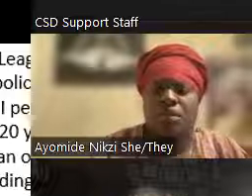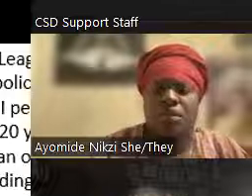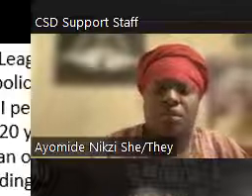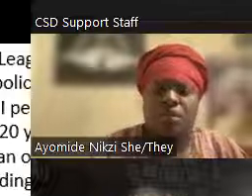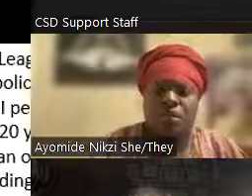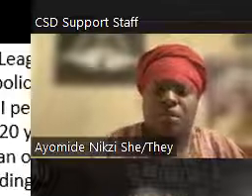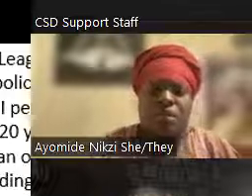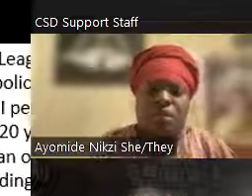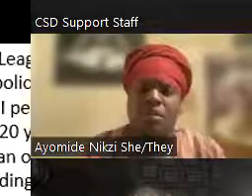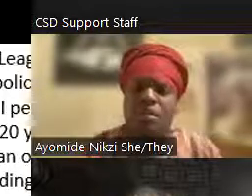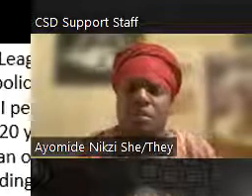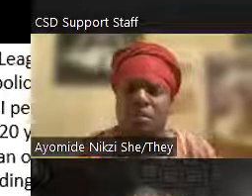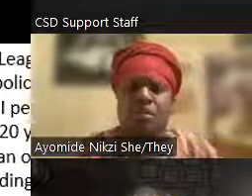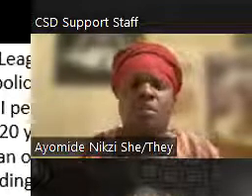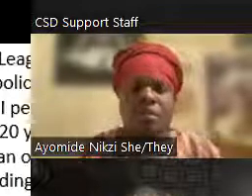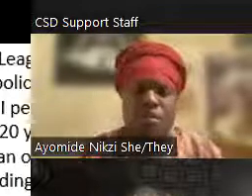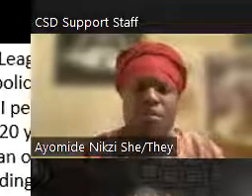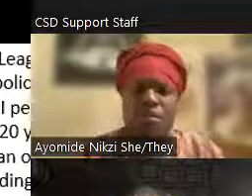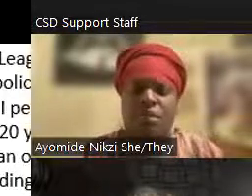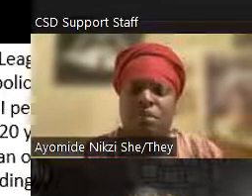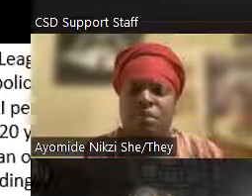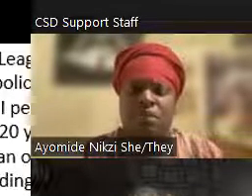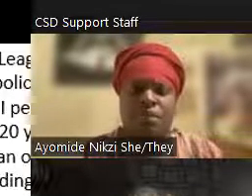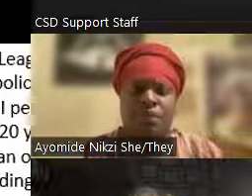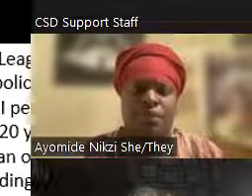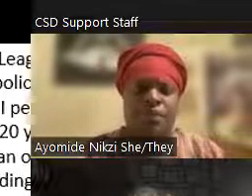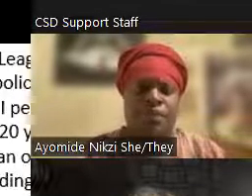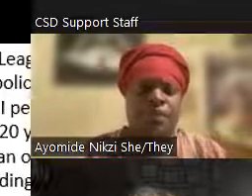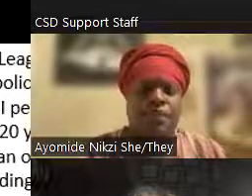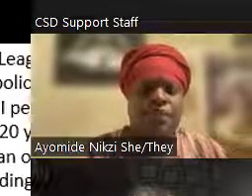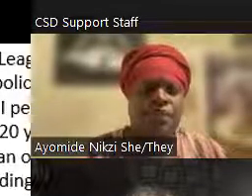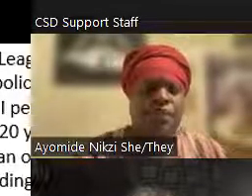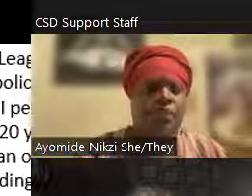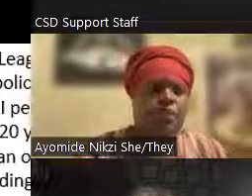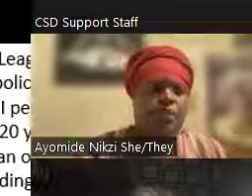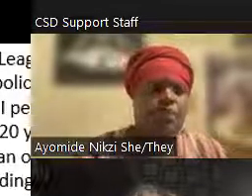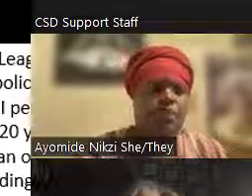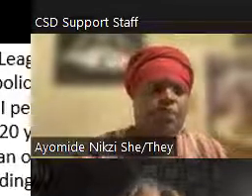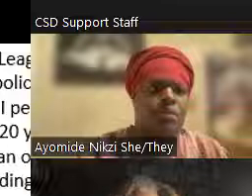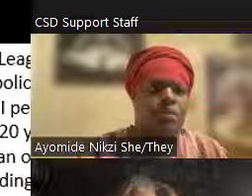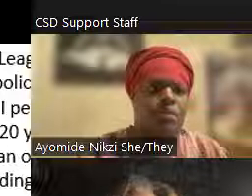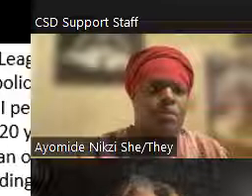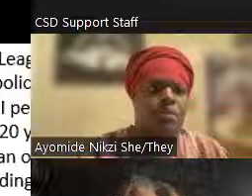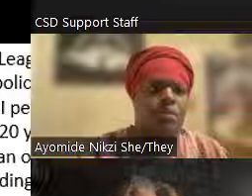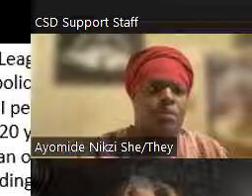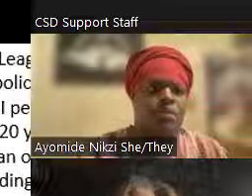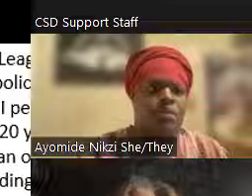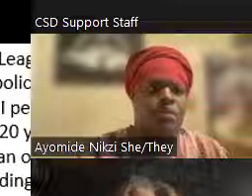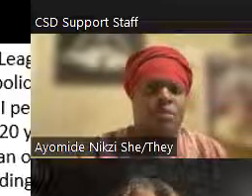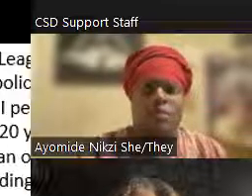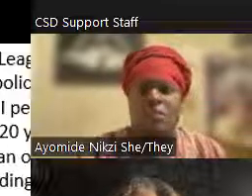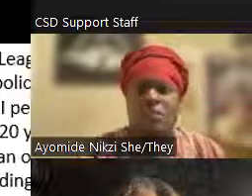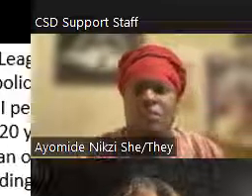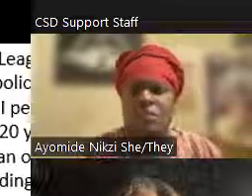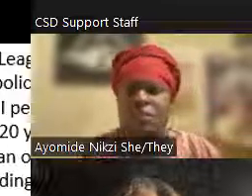I was just going to put it in the chat, but I do know we all had some training at the beginning before we started the commission, and I think some of that